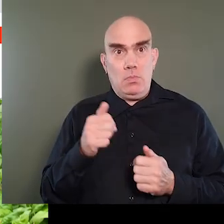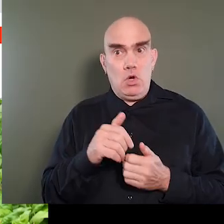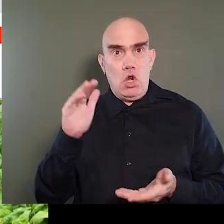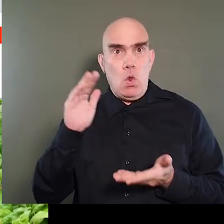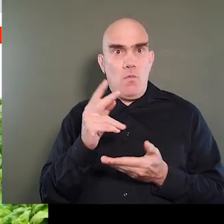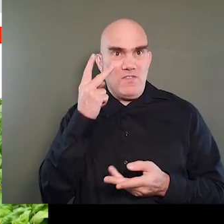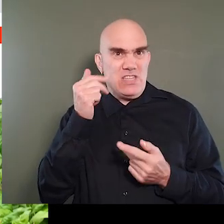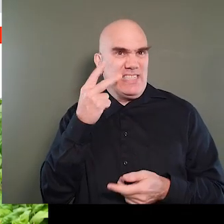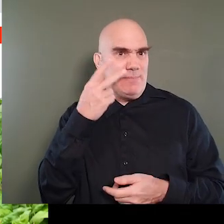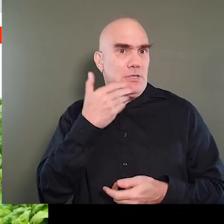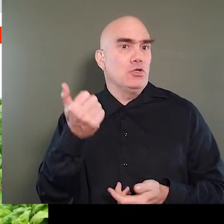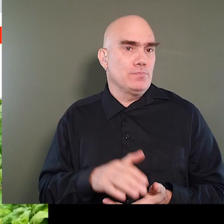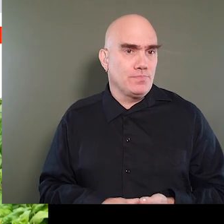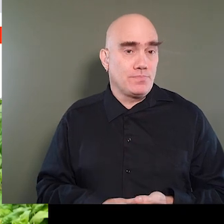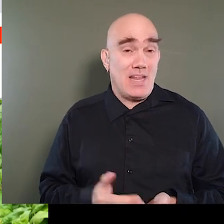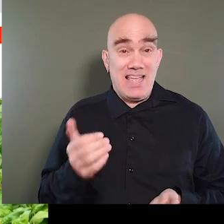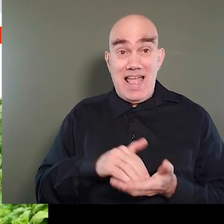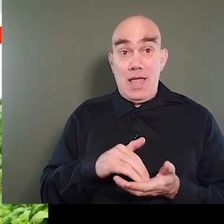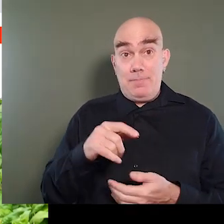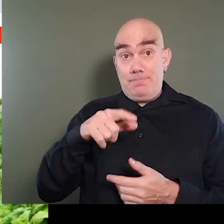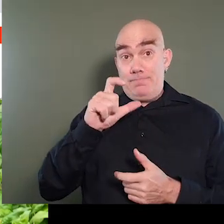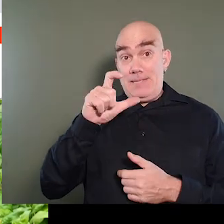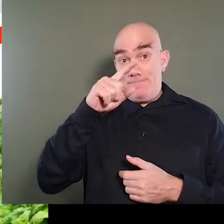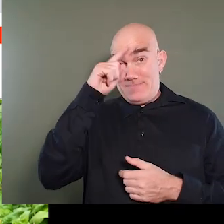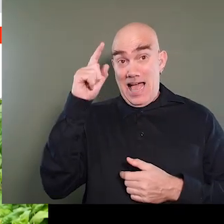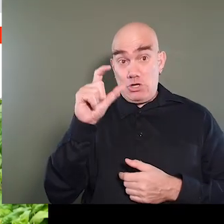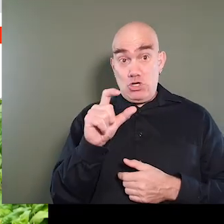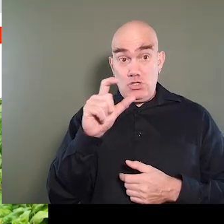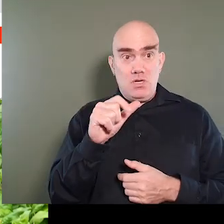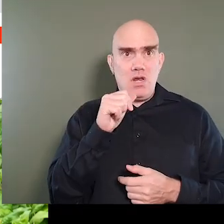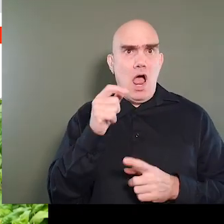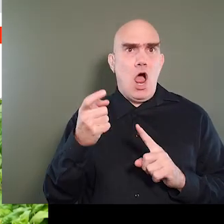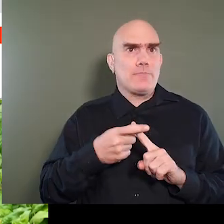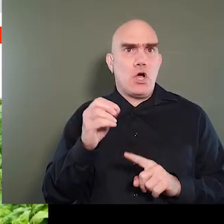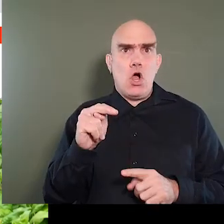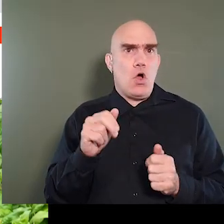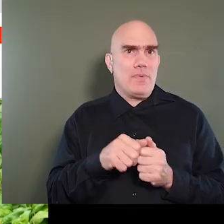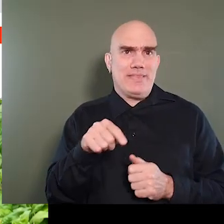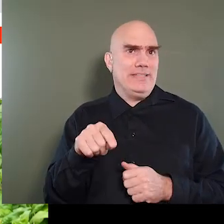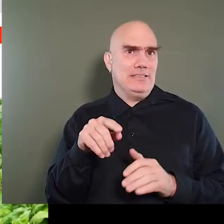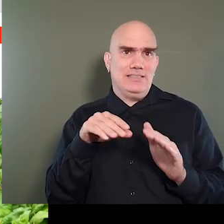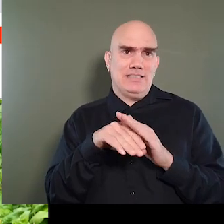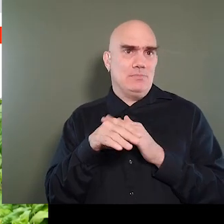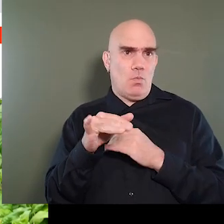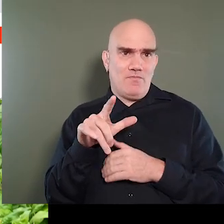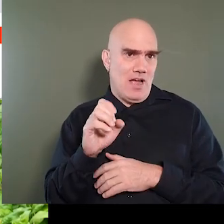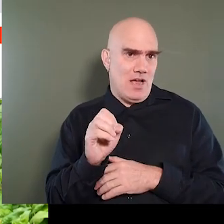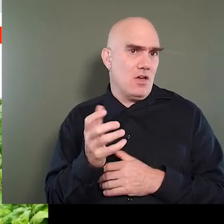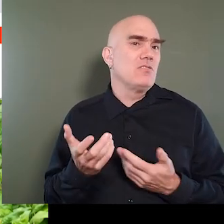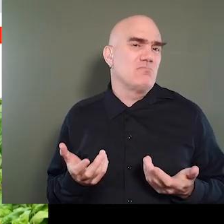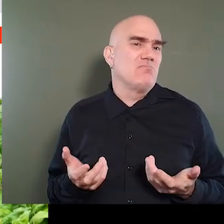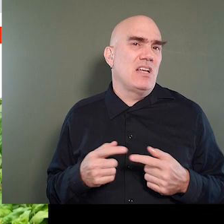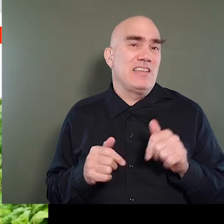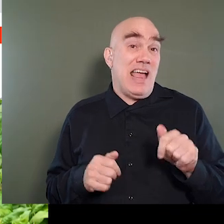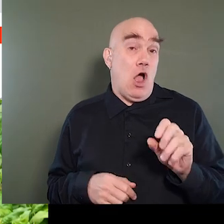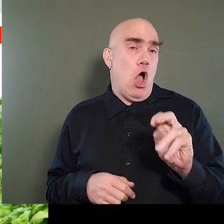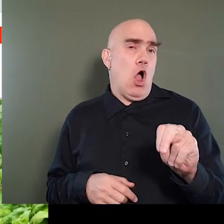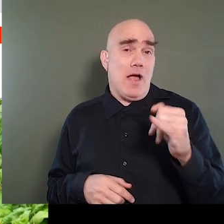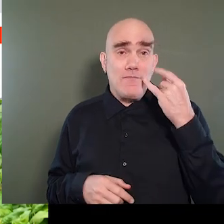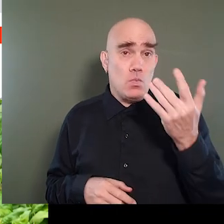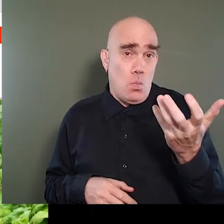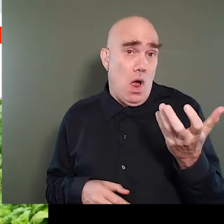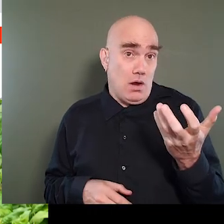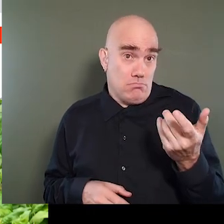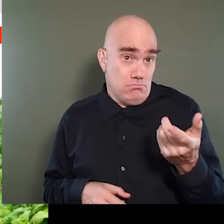may see them better. Again, the big black cursor does not automatically turn on with this accessibility profile, but you can turn it on if that's